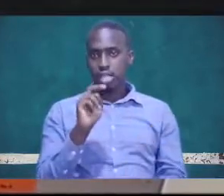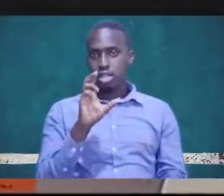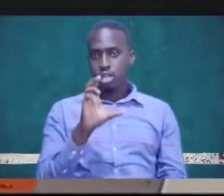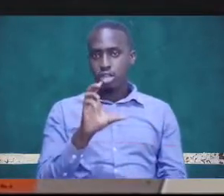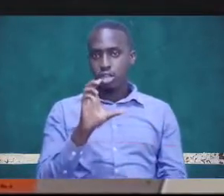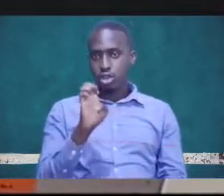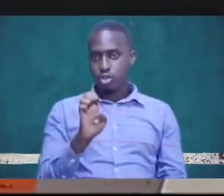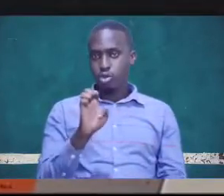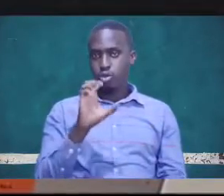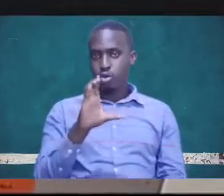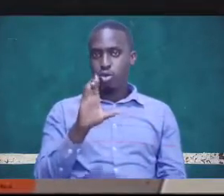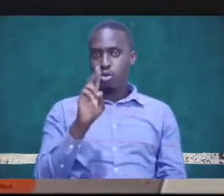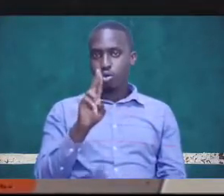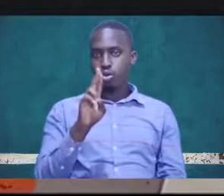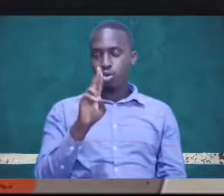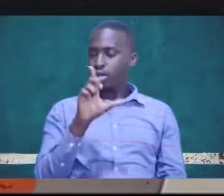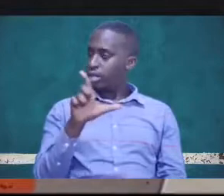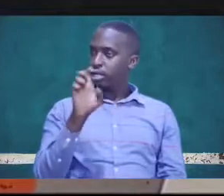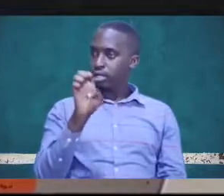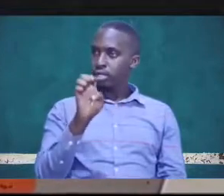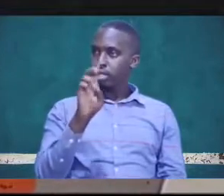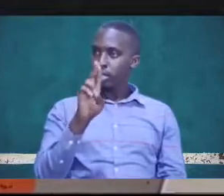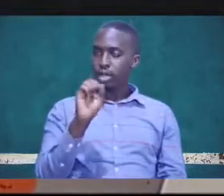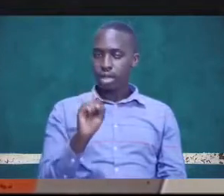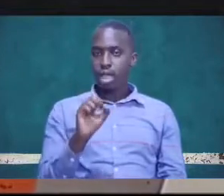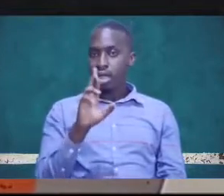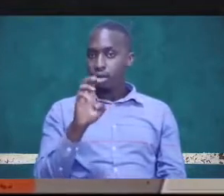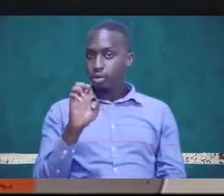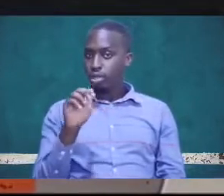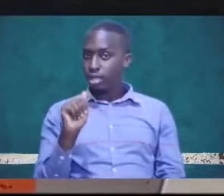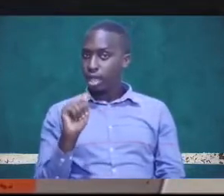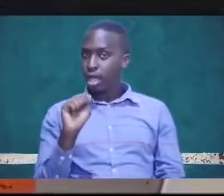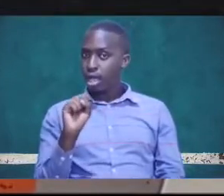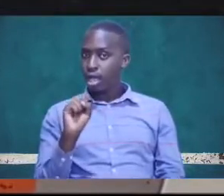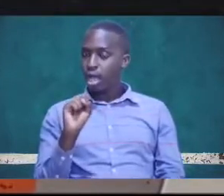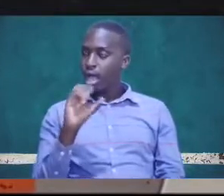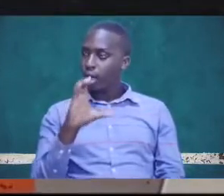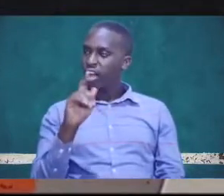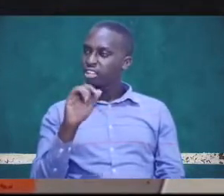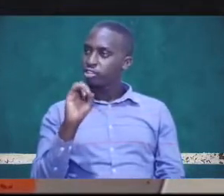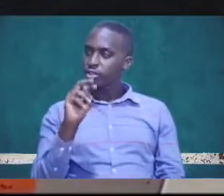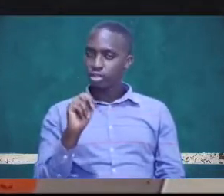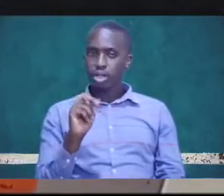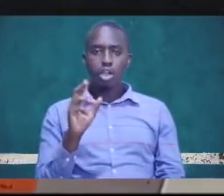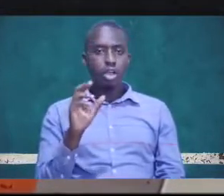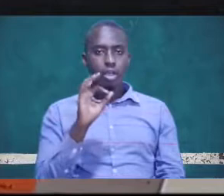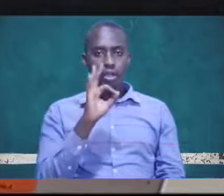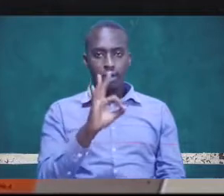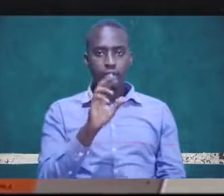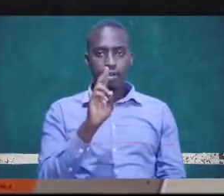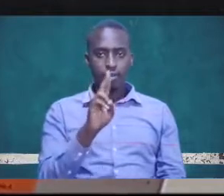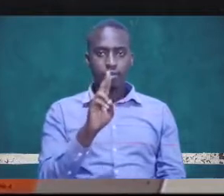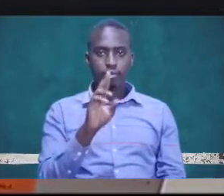nuclear reaction, but nuclear fusion, not